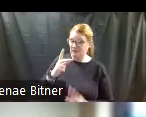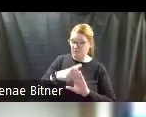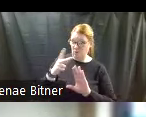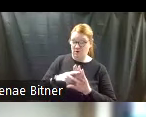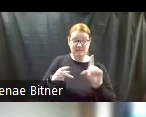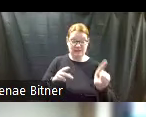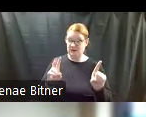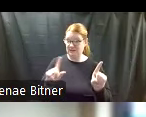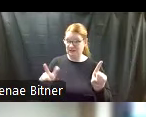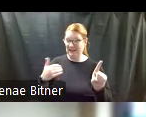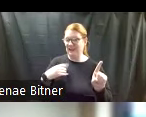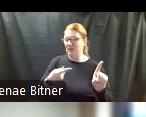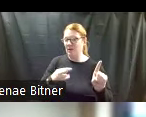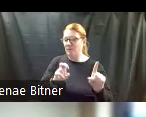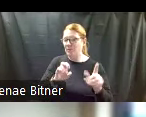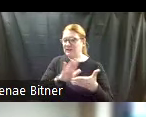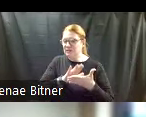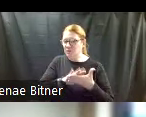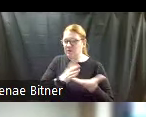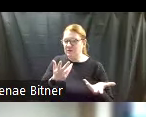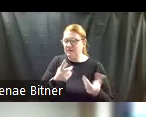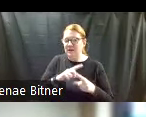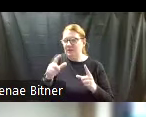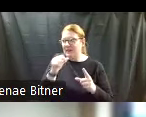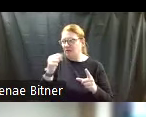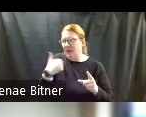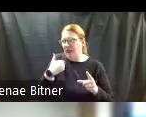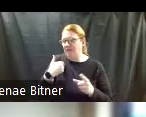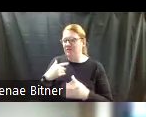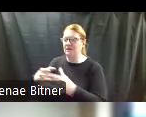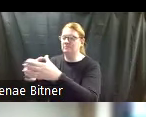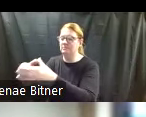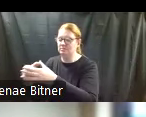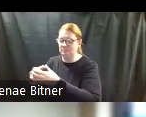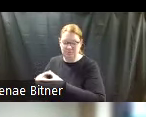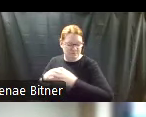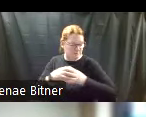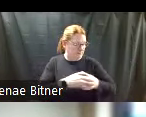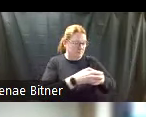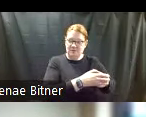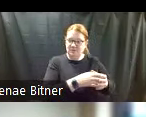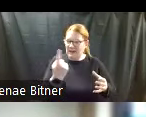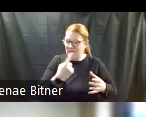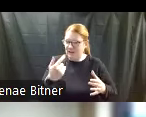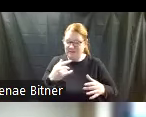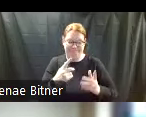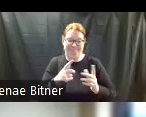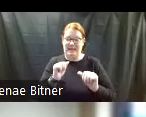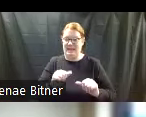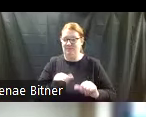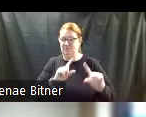have a preschool, but they don't have, like little satellite locations where everybody's going to a deaf preschool. So we were able to